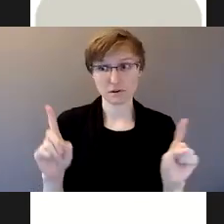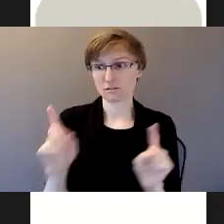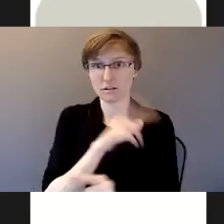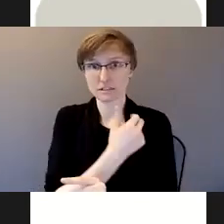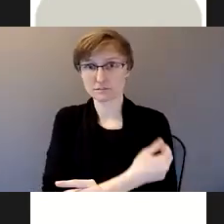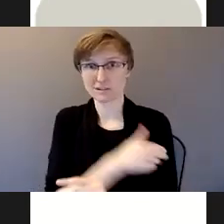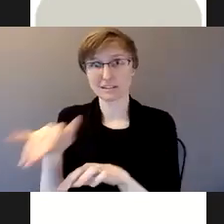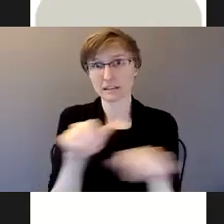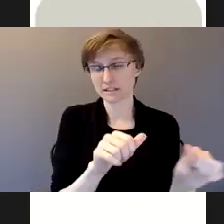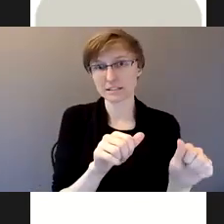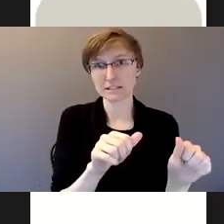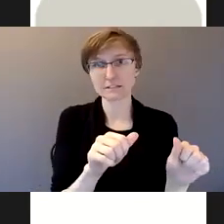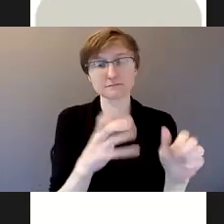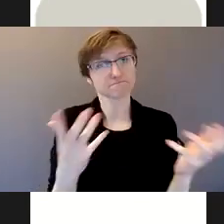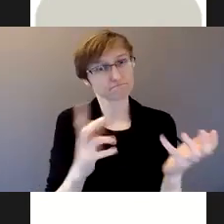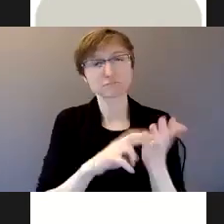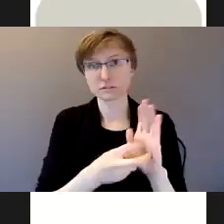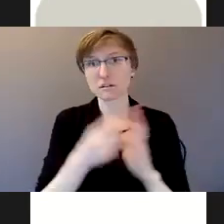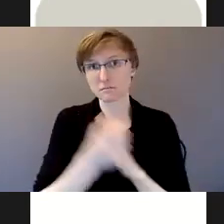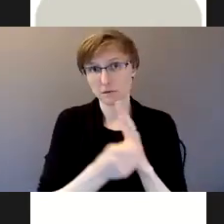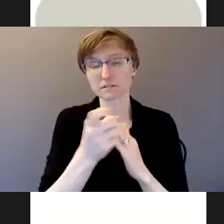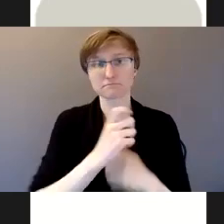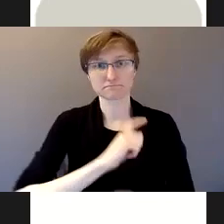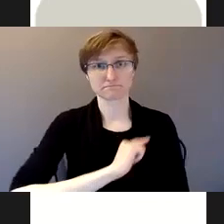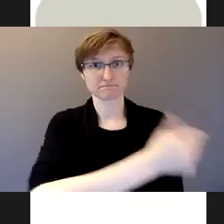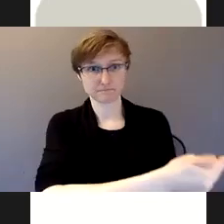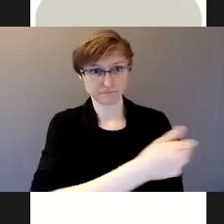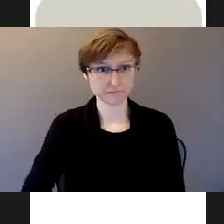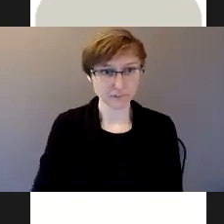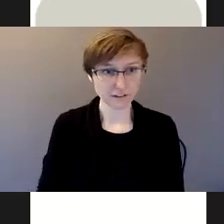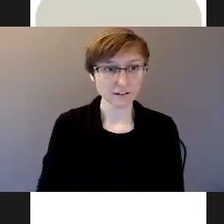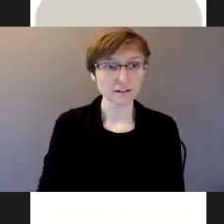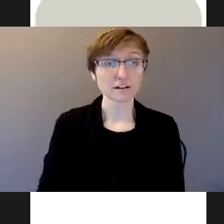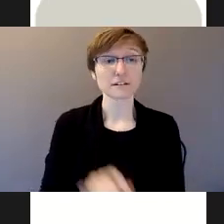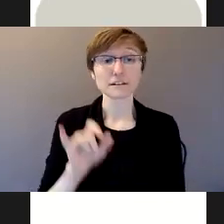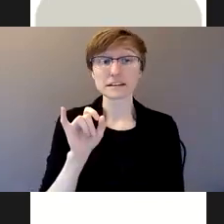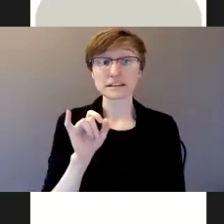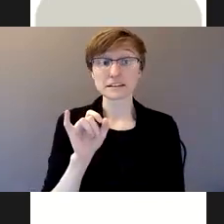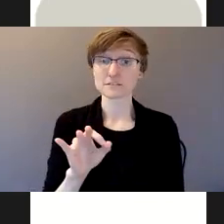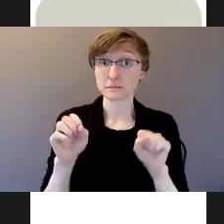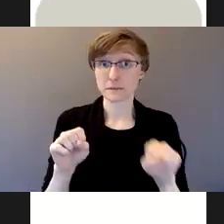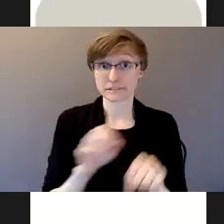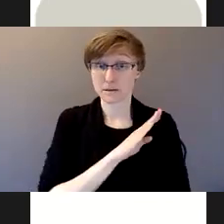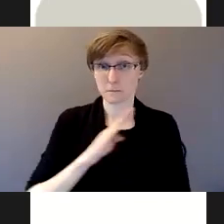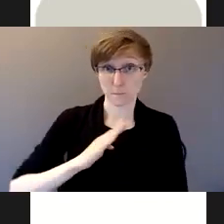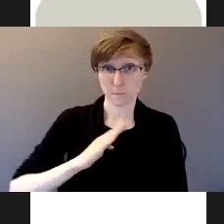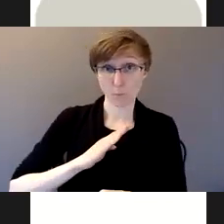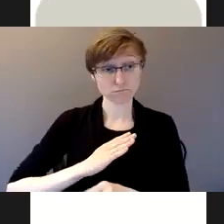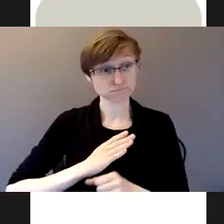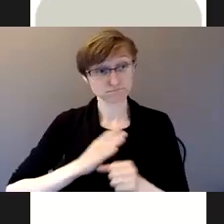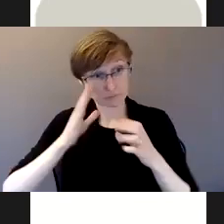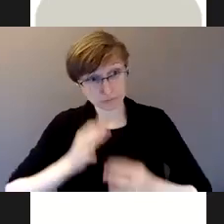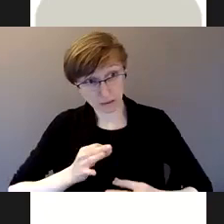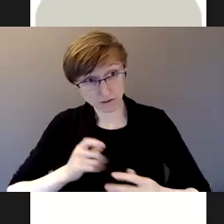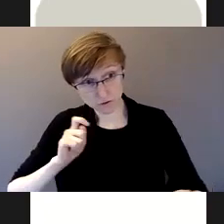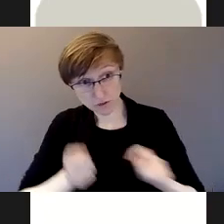Capacity Board. And if they overturn the finding, then we lose our authority. Someone could go to court and say, I don't want the